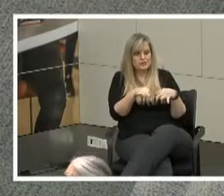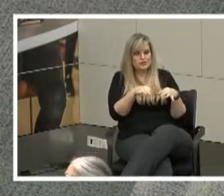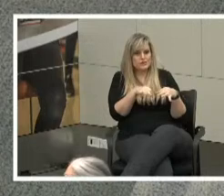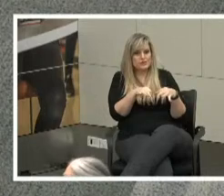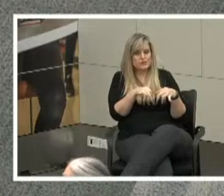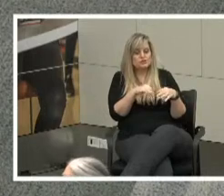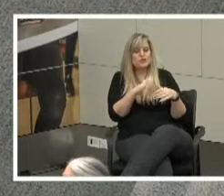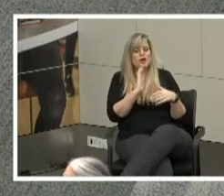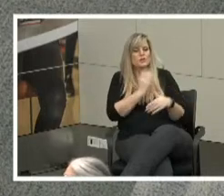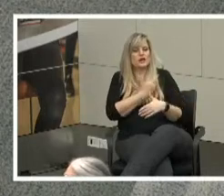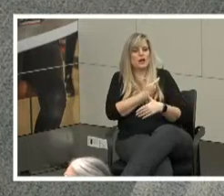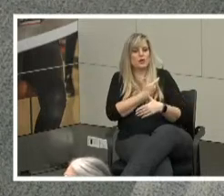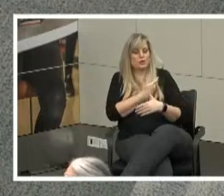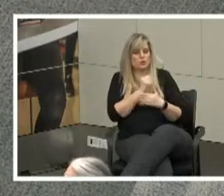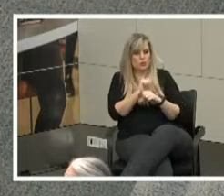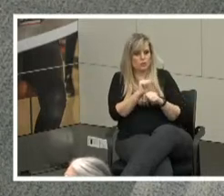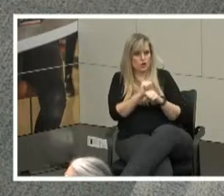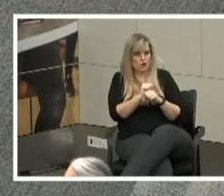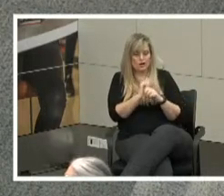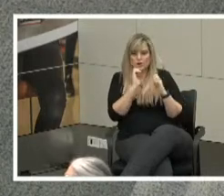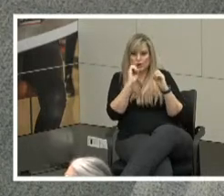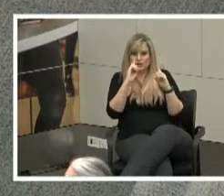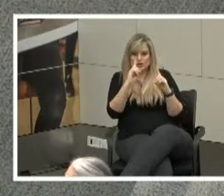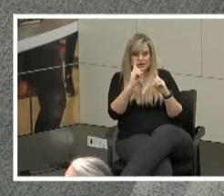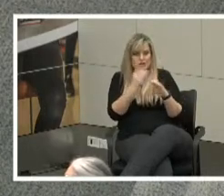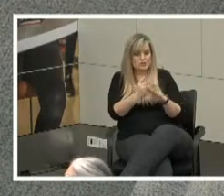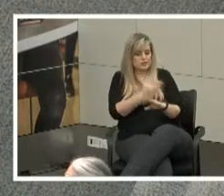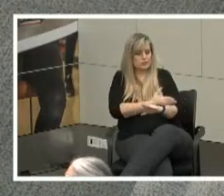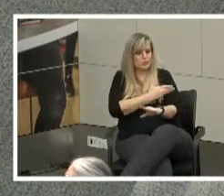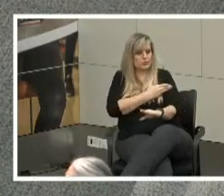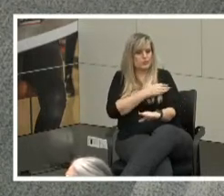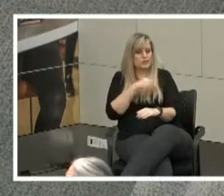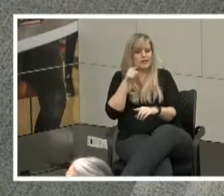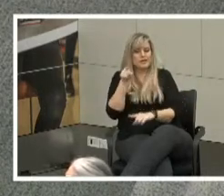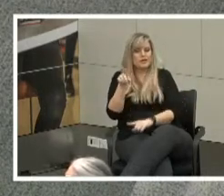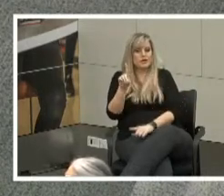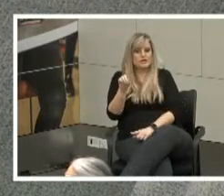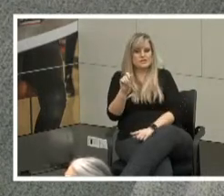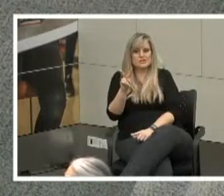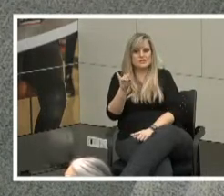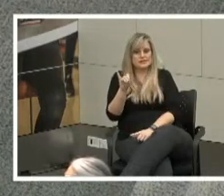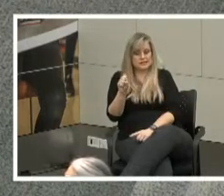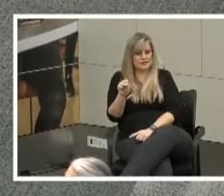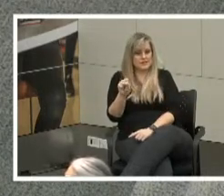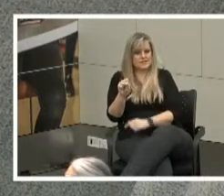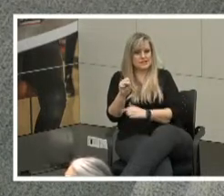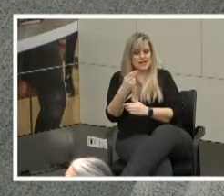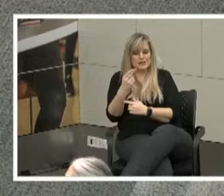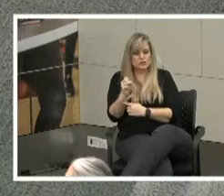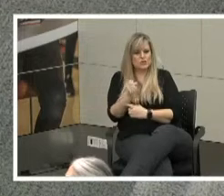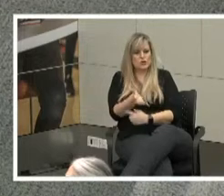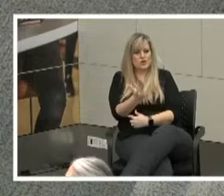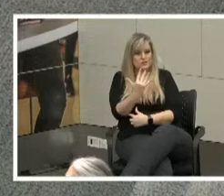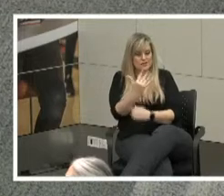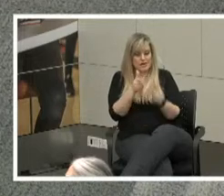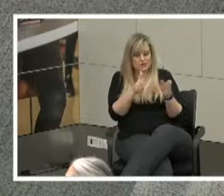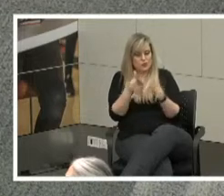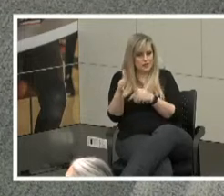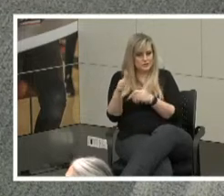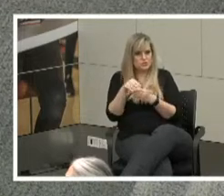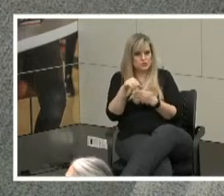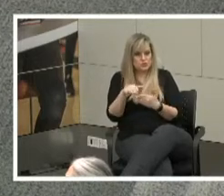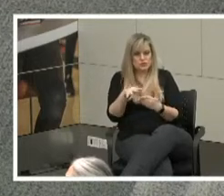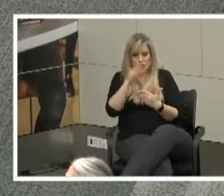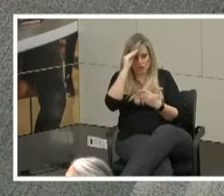in transforming the educational growth at Davis High School there are five different ways that students learn and a